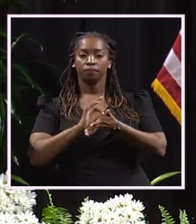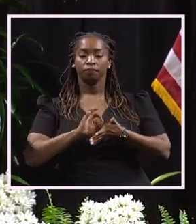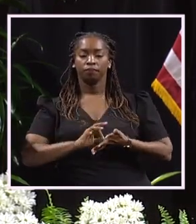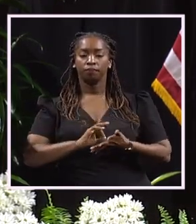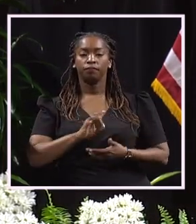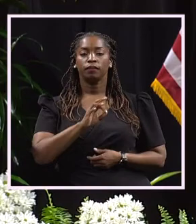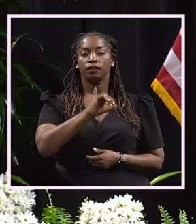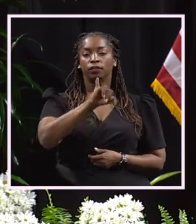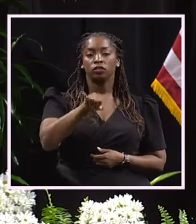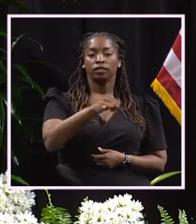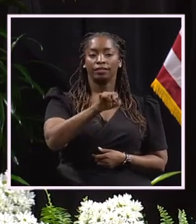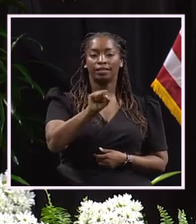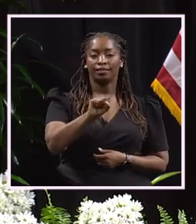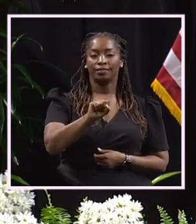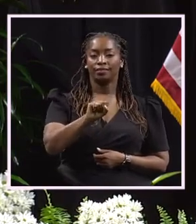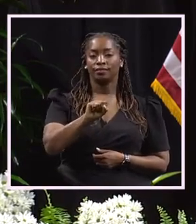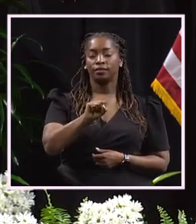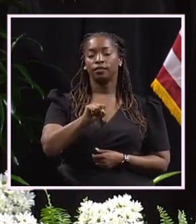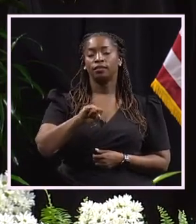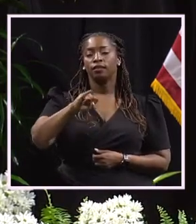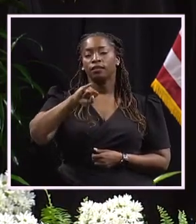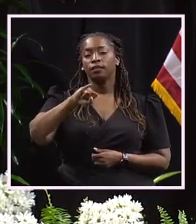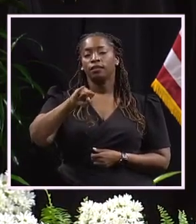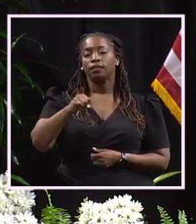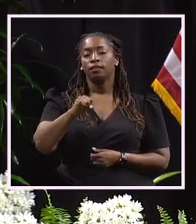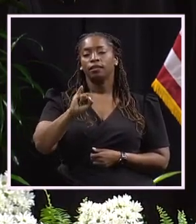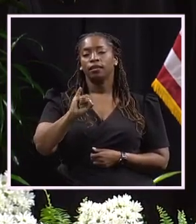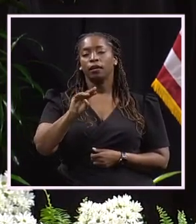Jocelyn S. Jimenez, summa cum laude.